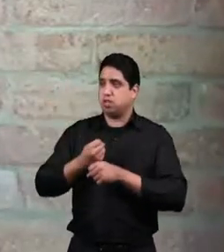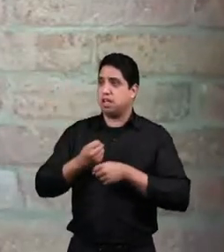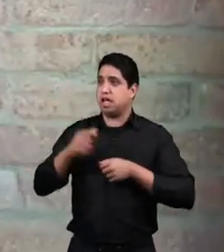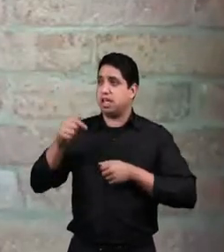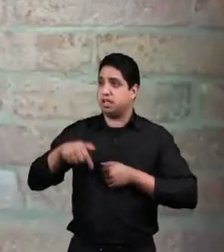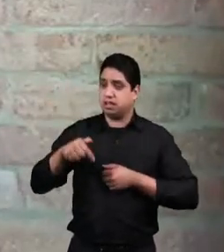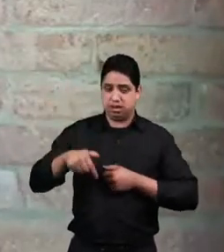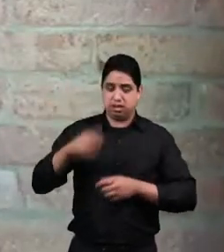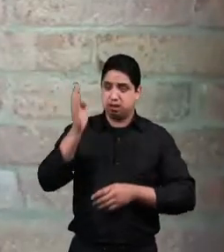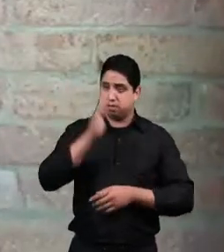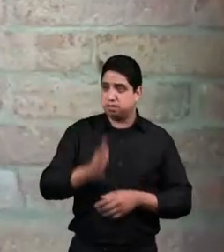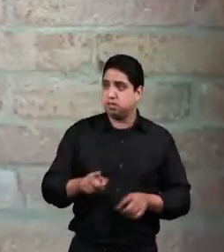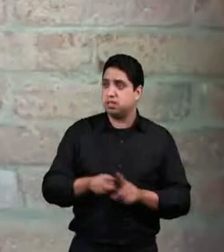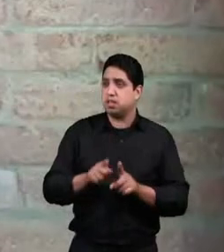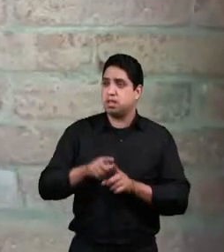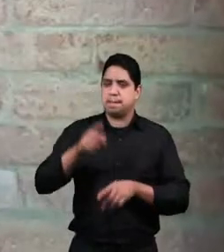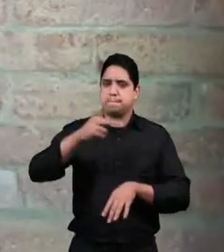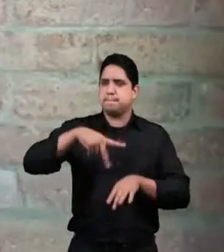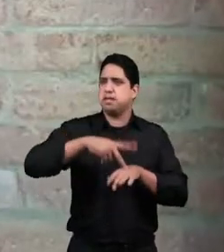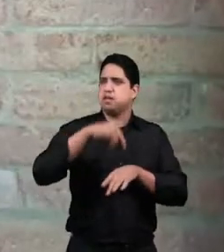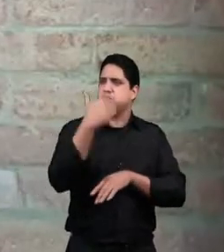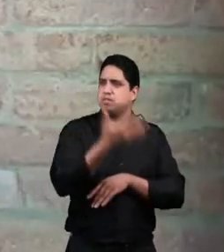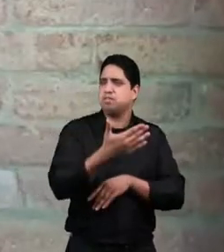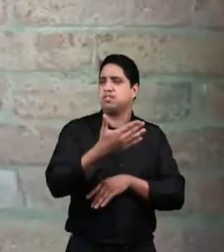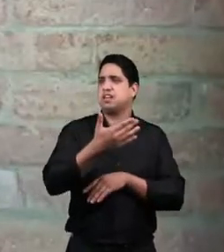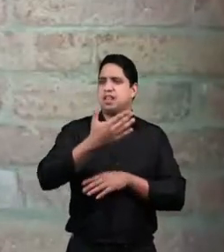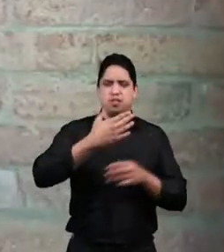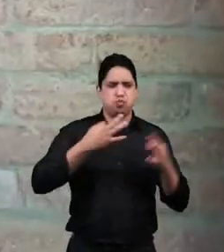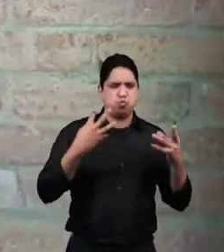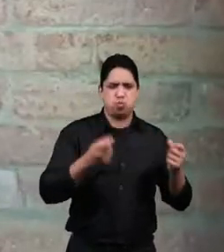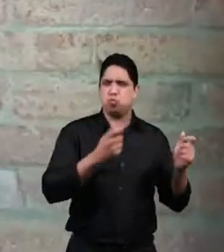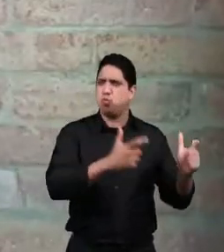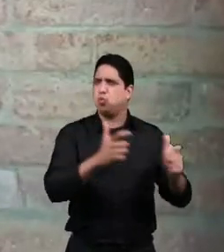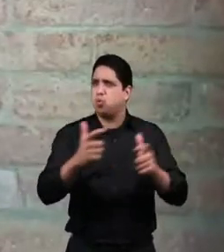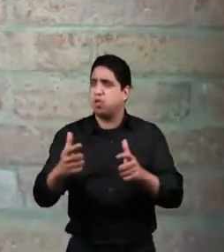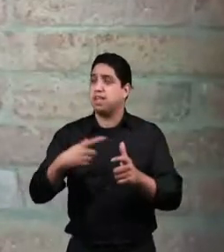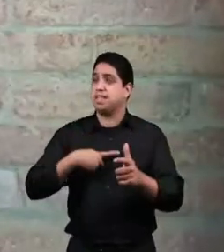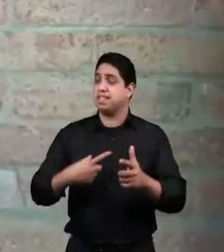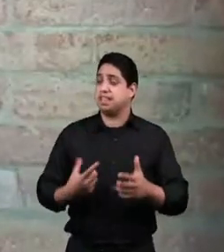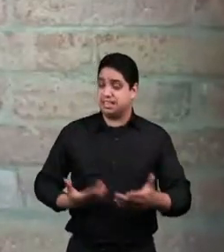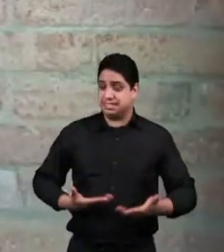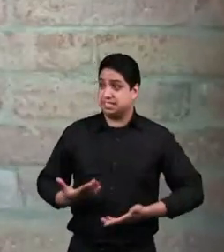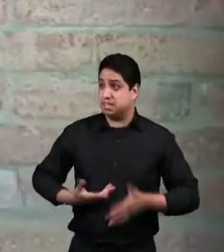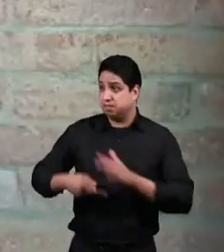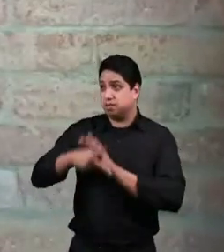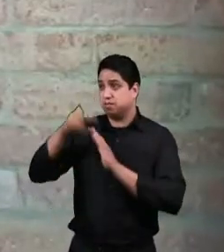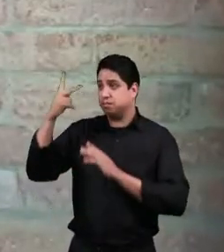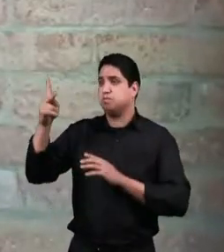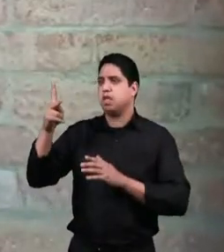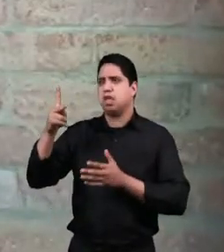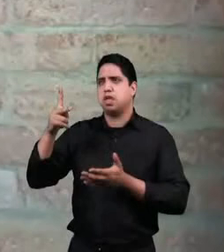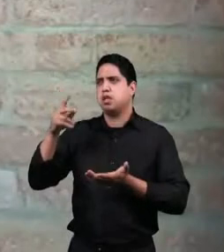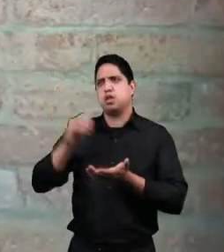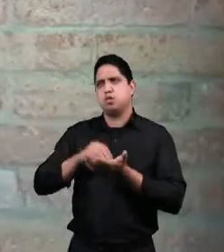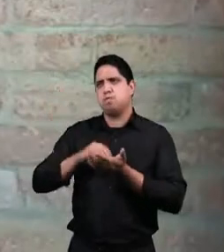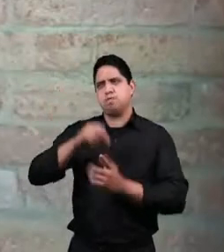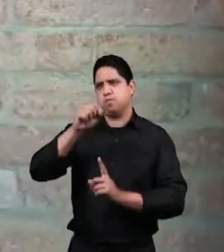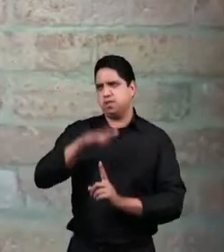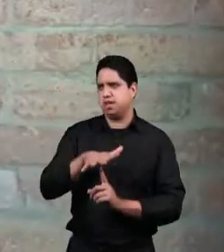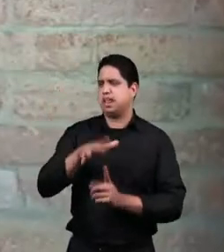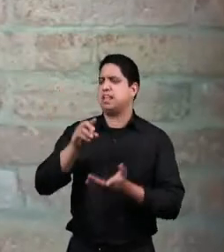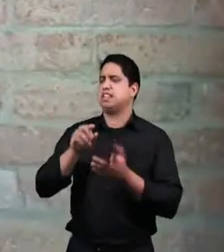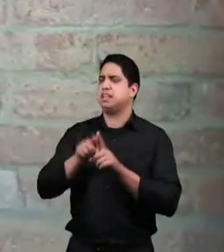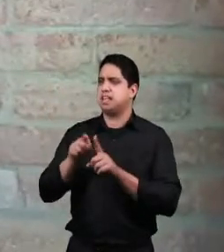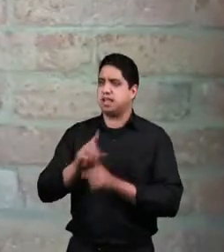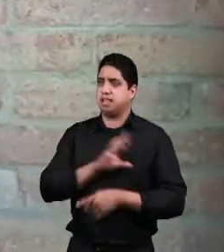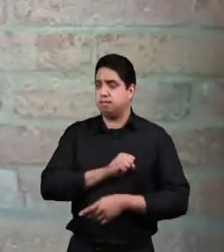Take care of your people under your hand and guard them under your protection, under your faithful eye of mercy.